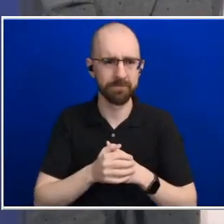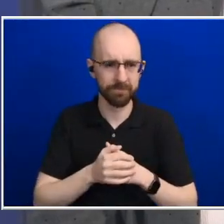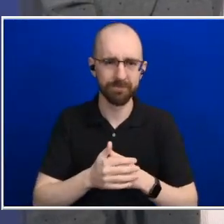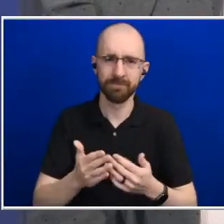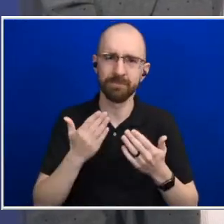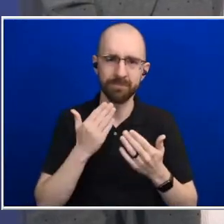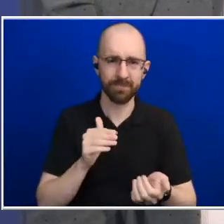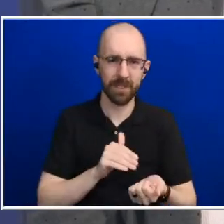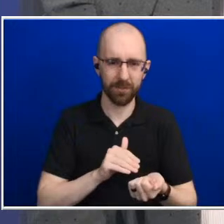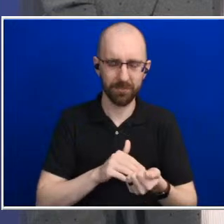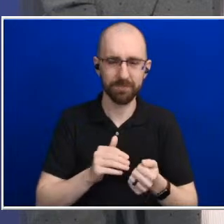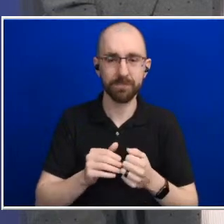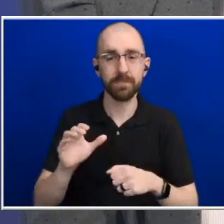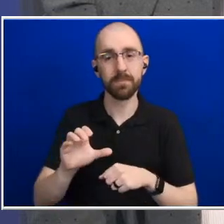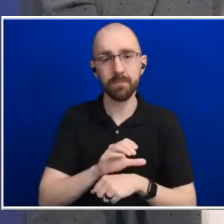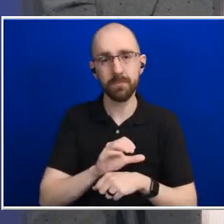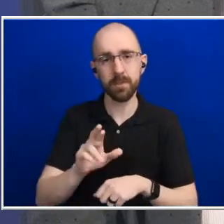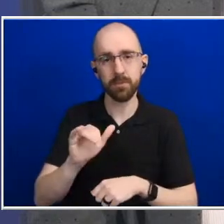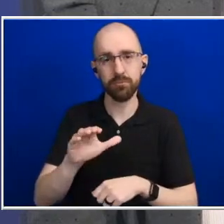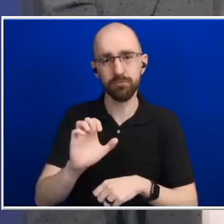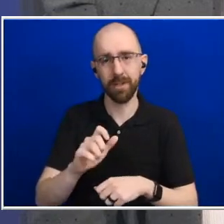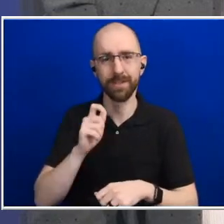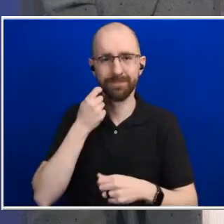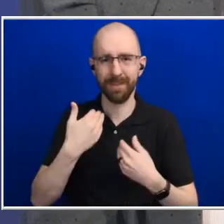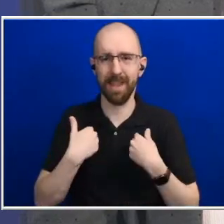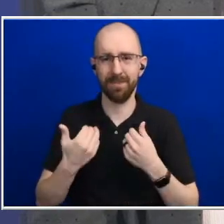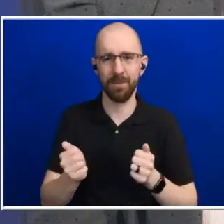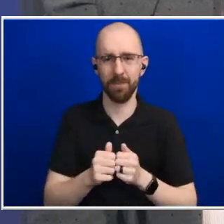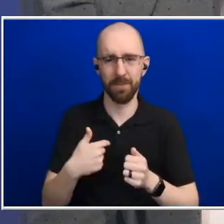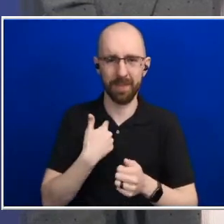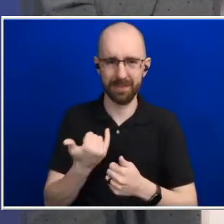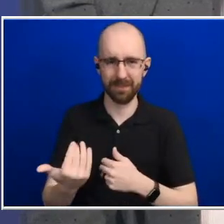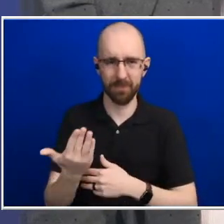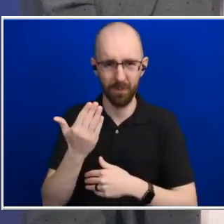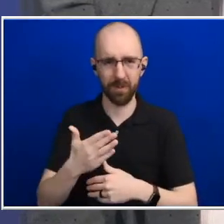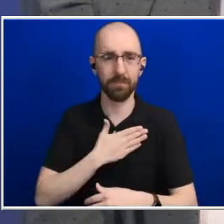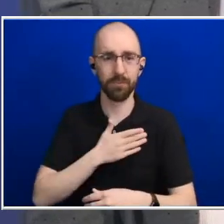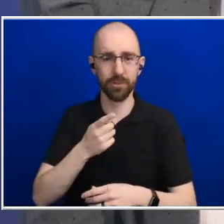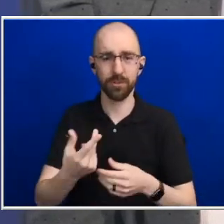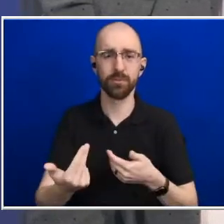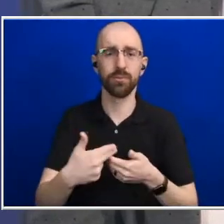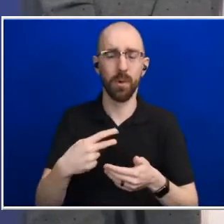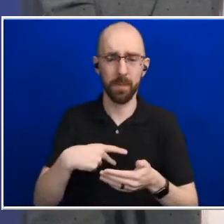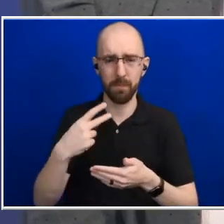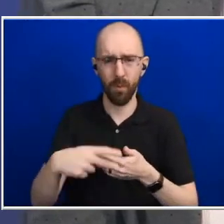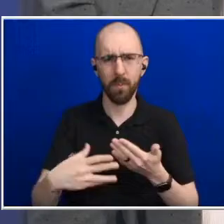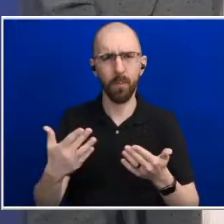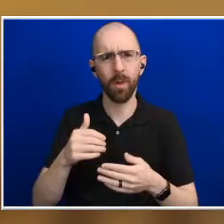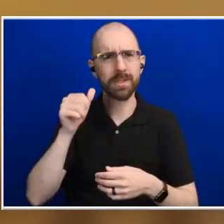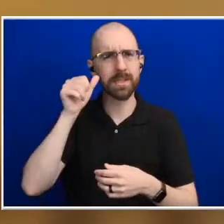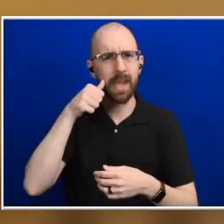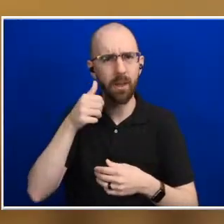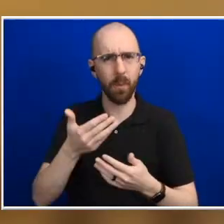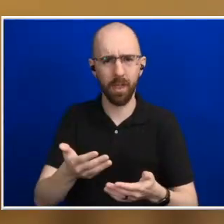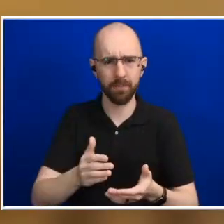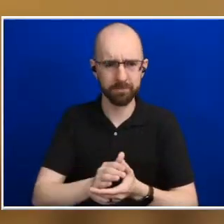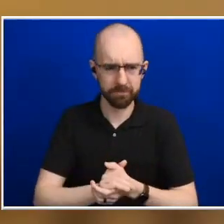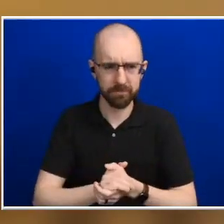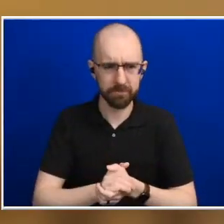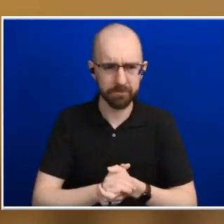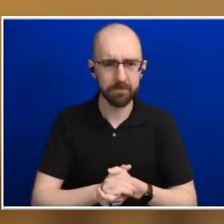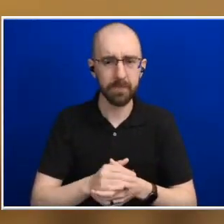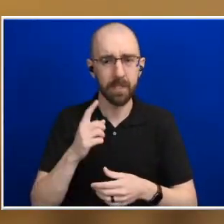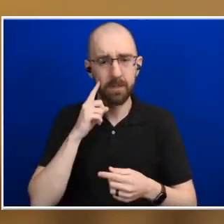Coach Rice, so cool to have you with us this morning. We really appreciate you joining our program. What's the big takeaway? I think for Hayden,